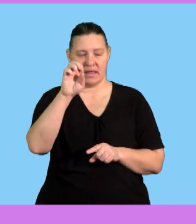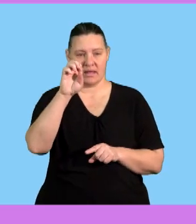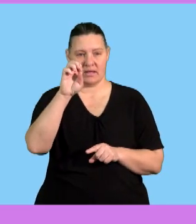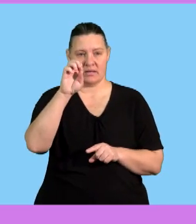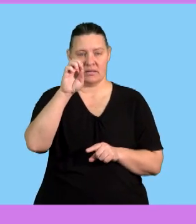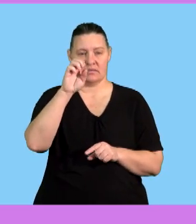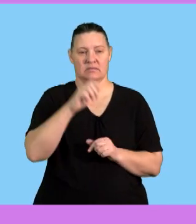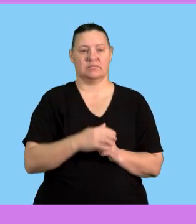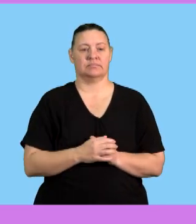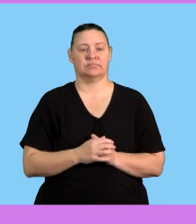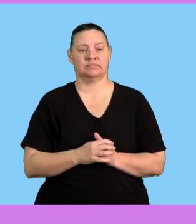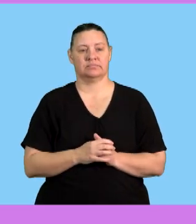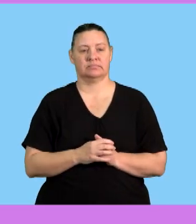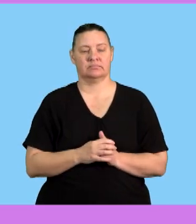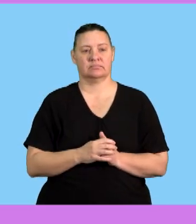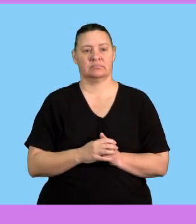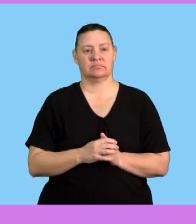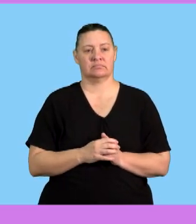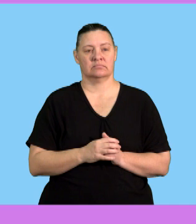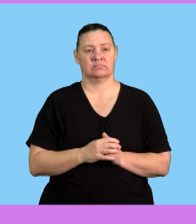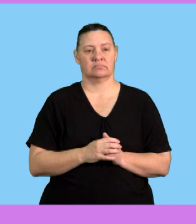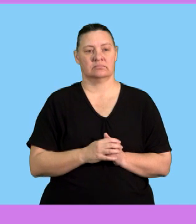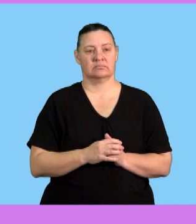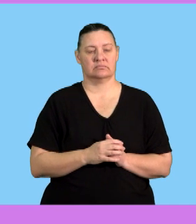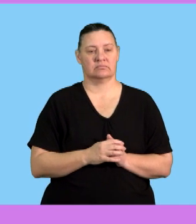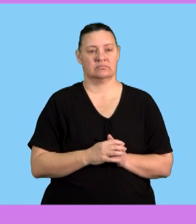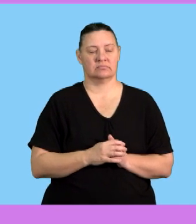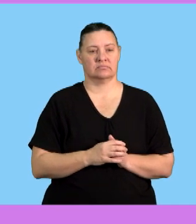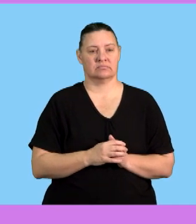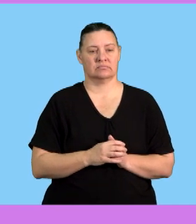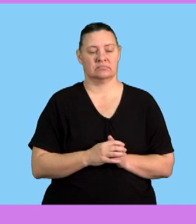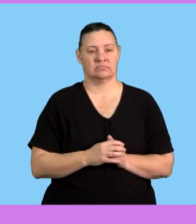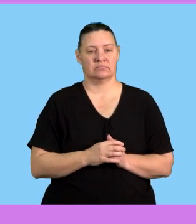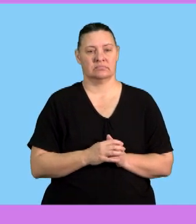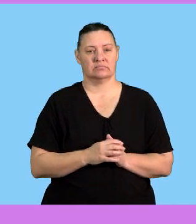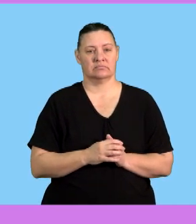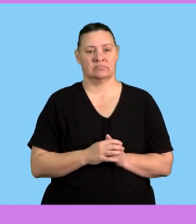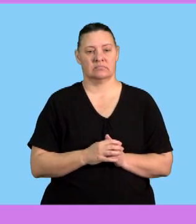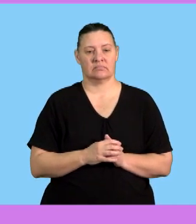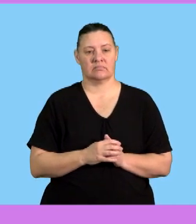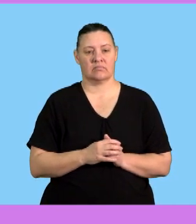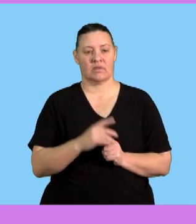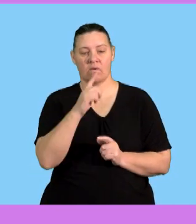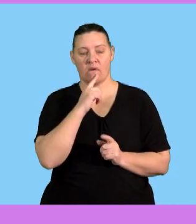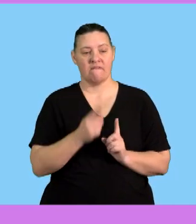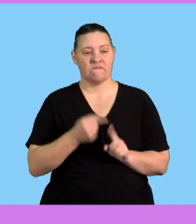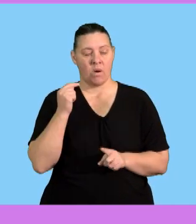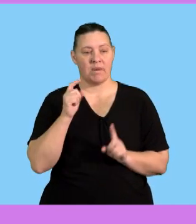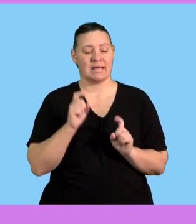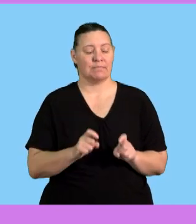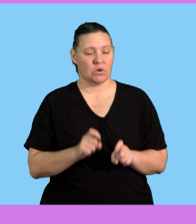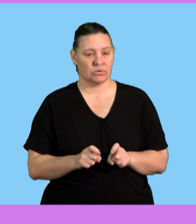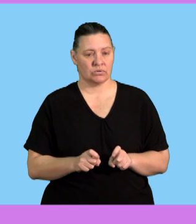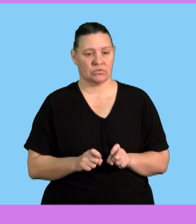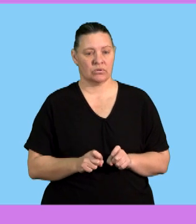Elizabeth, it's up. Look up there, there is our Port Elizabeth. And when you look at the distance from Cape Town,